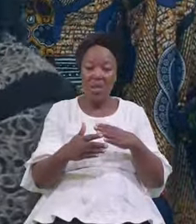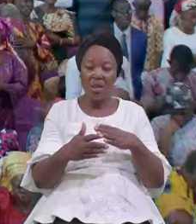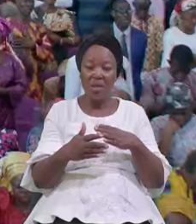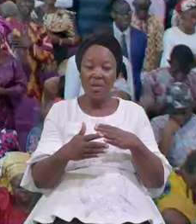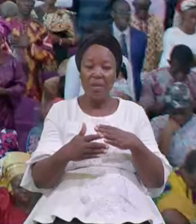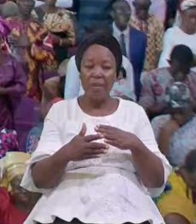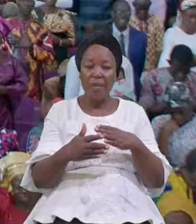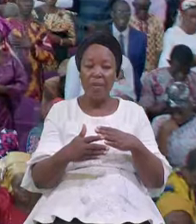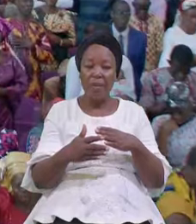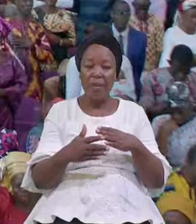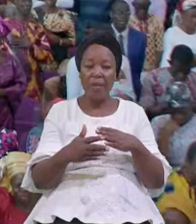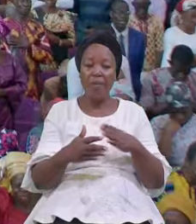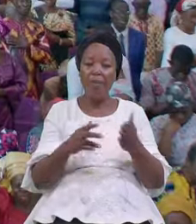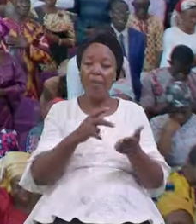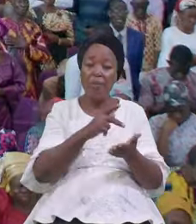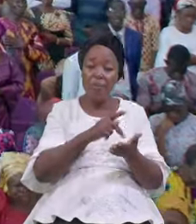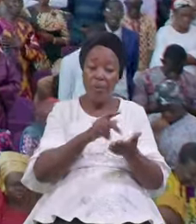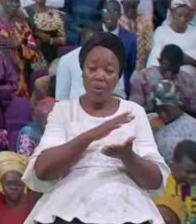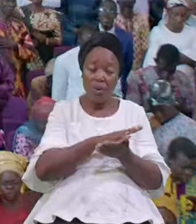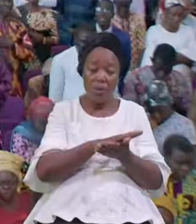complete, pure,